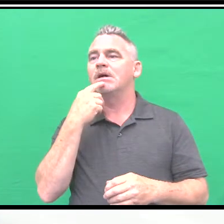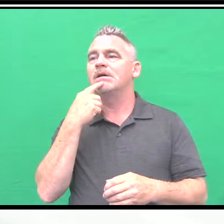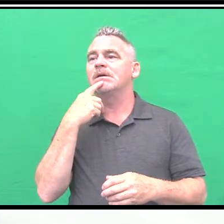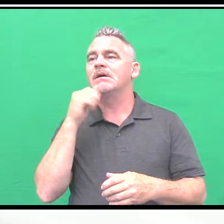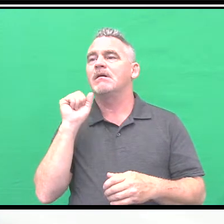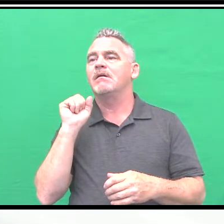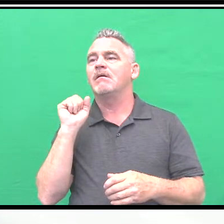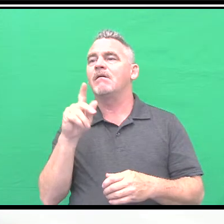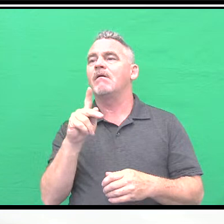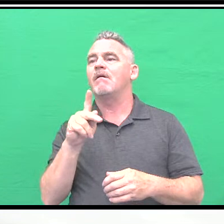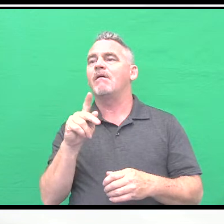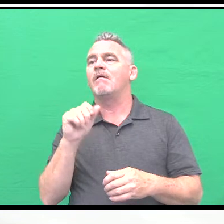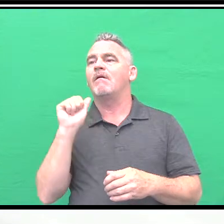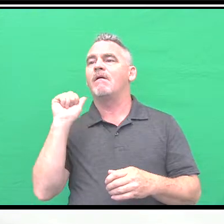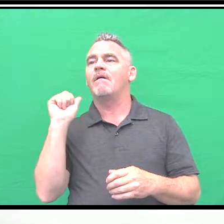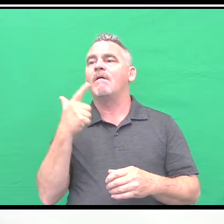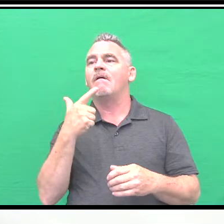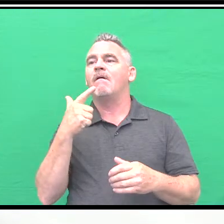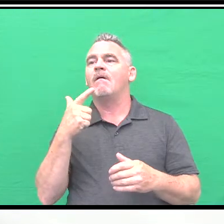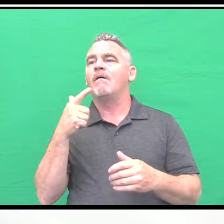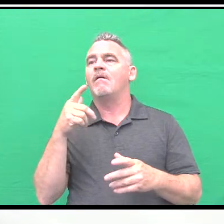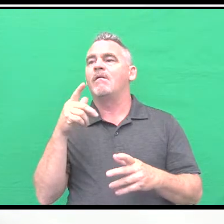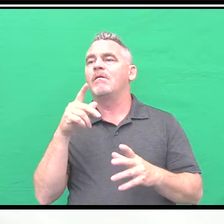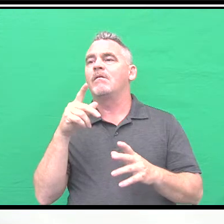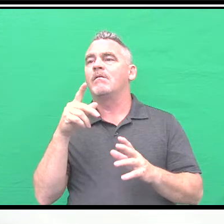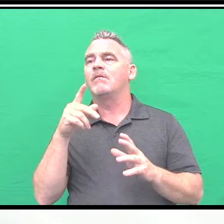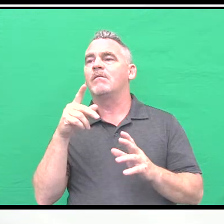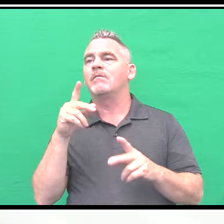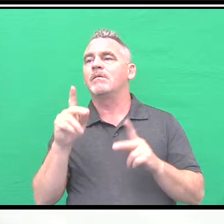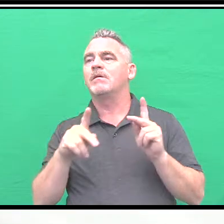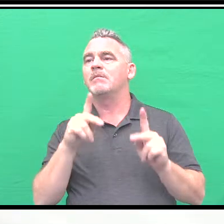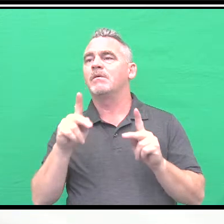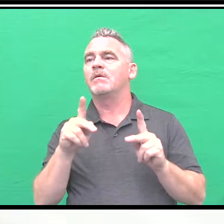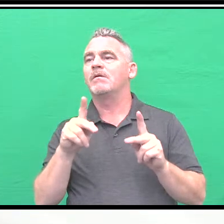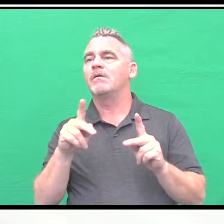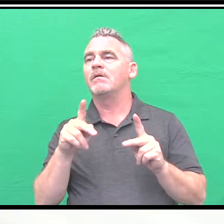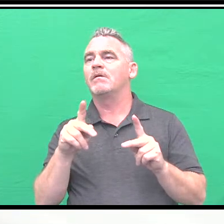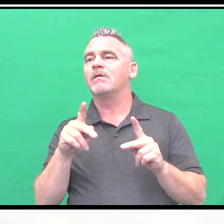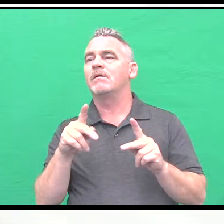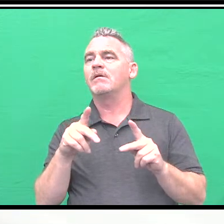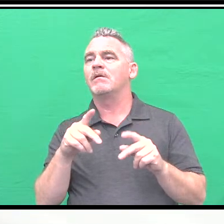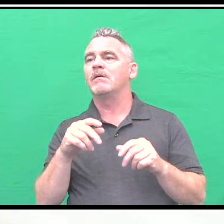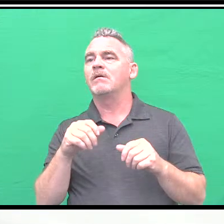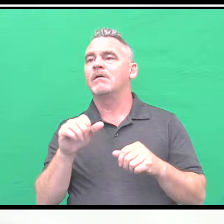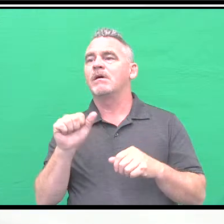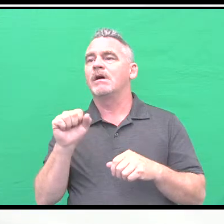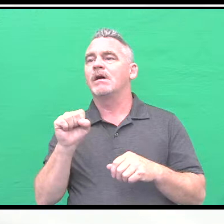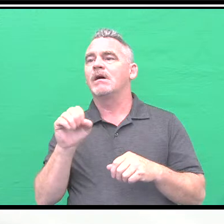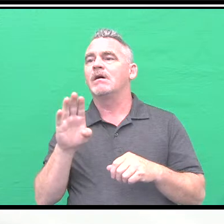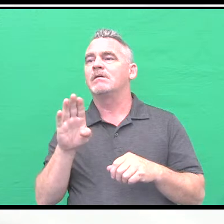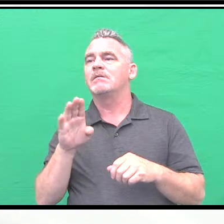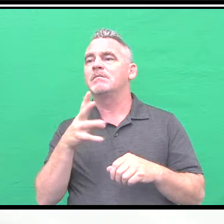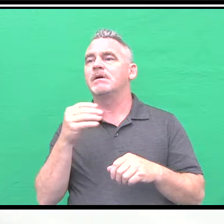be bonded. Are we bonding our personnel who handle ASB and USB